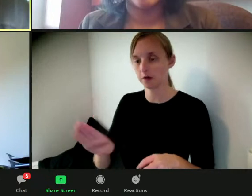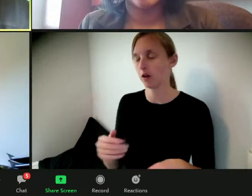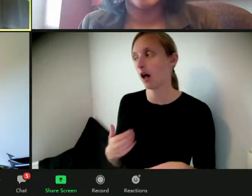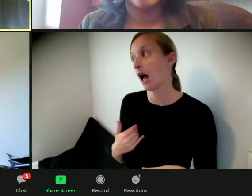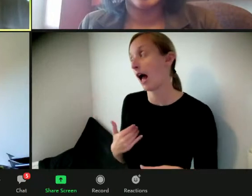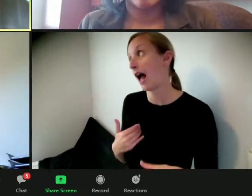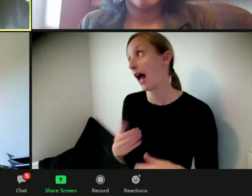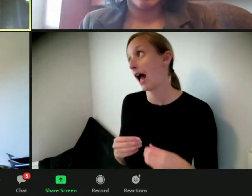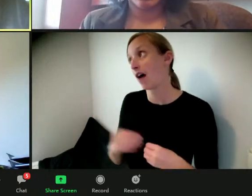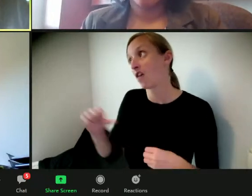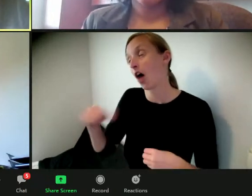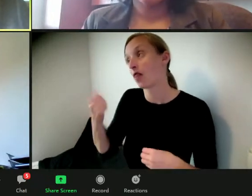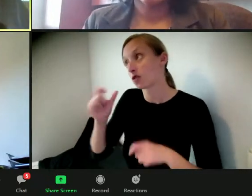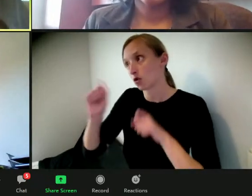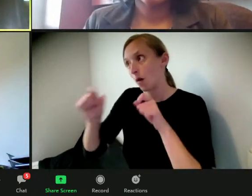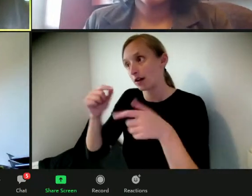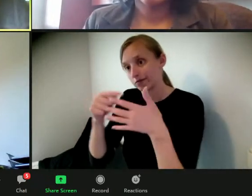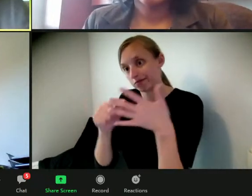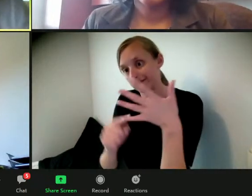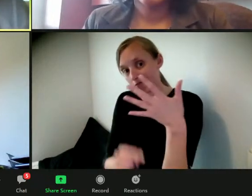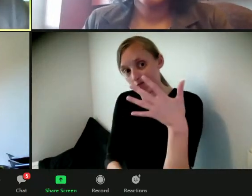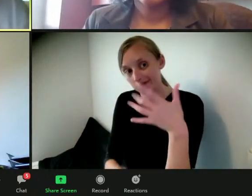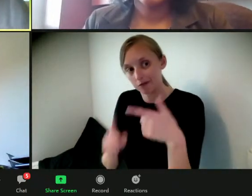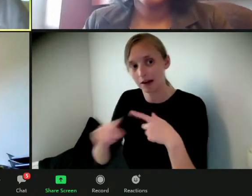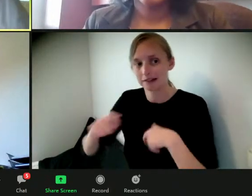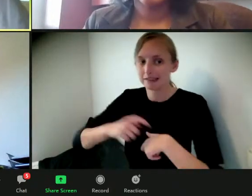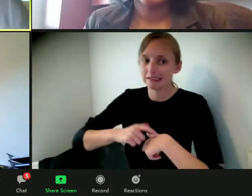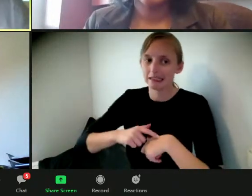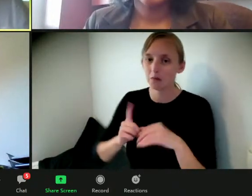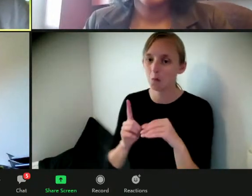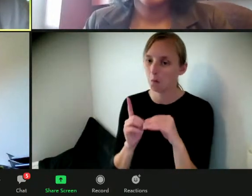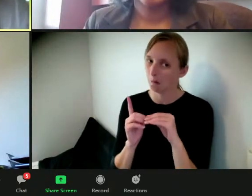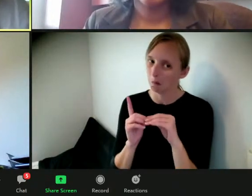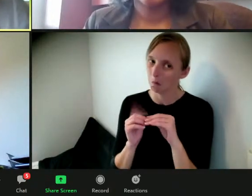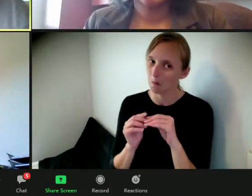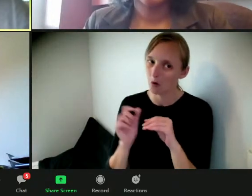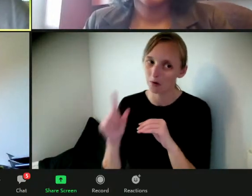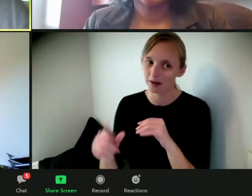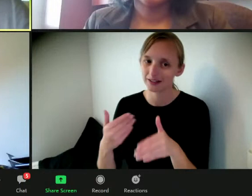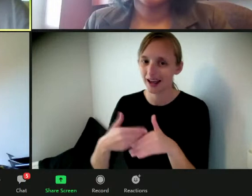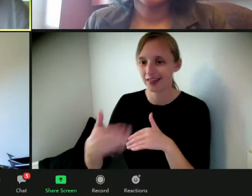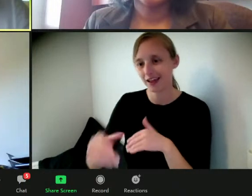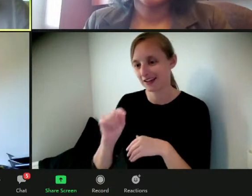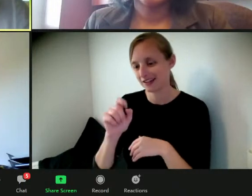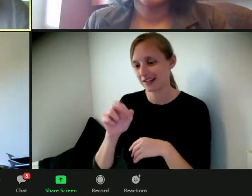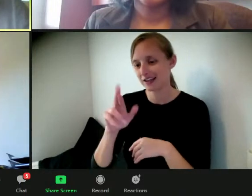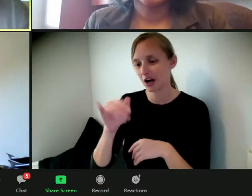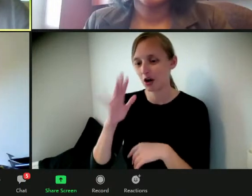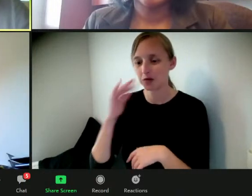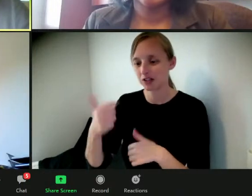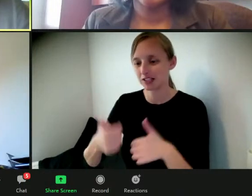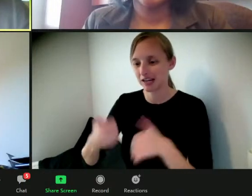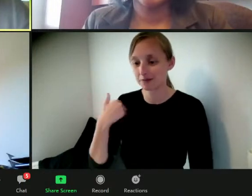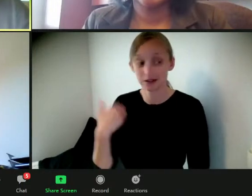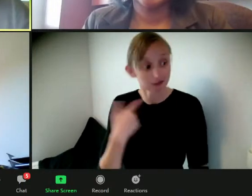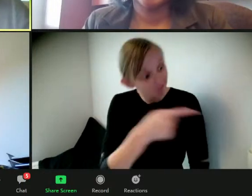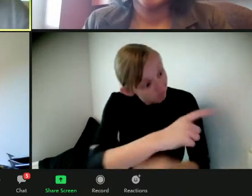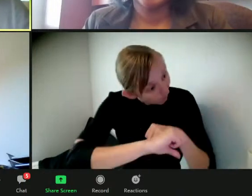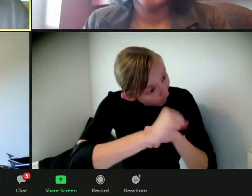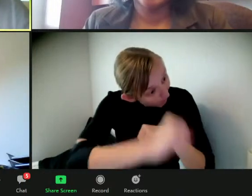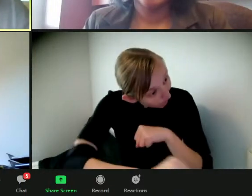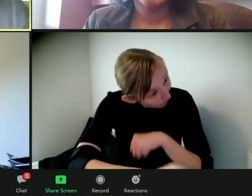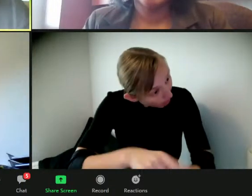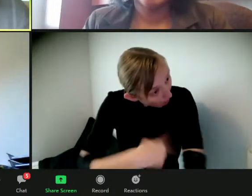question before Terry starts texting me, that I'm really off time. Are your